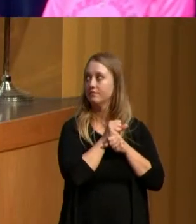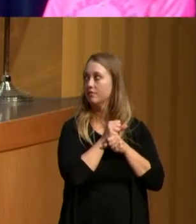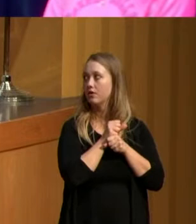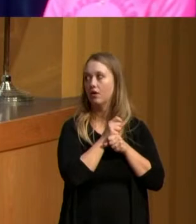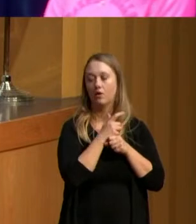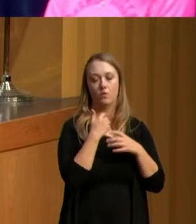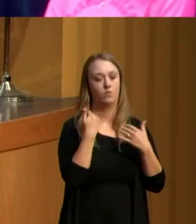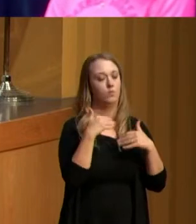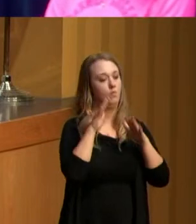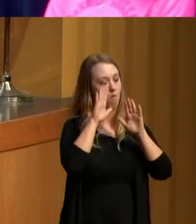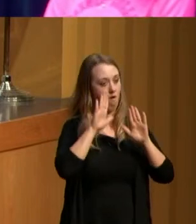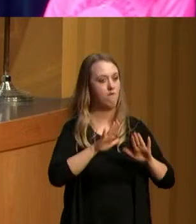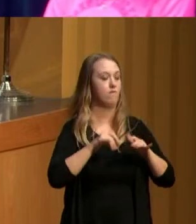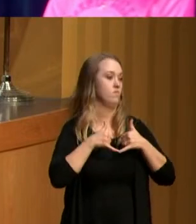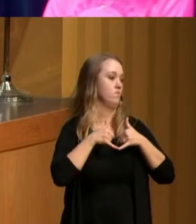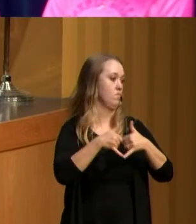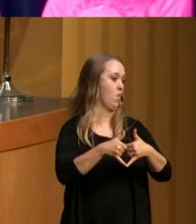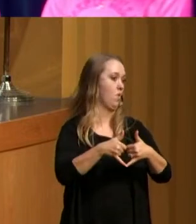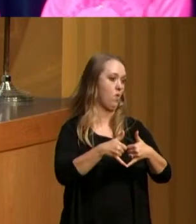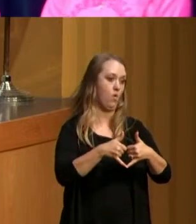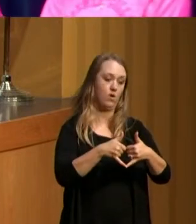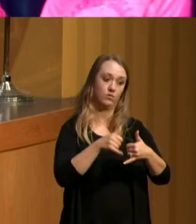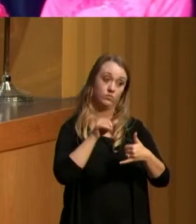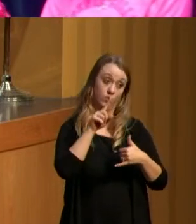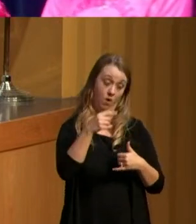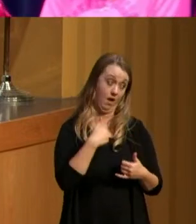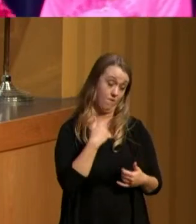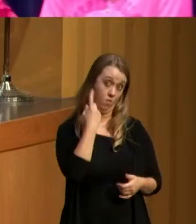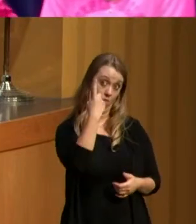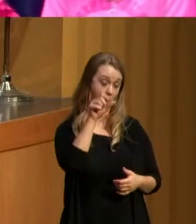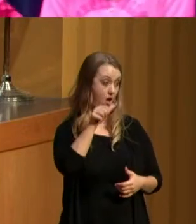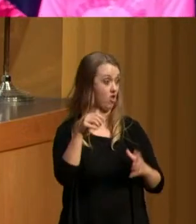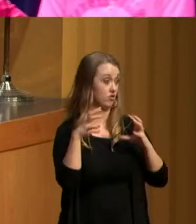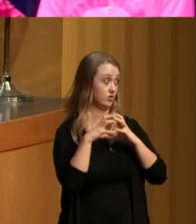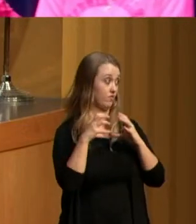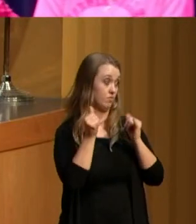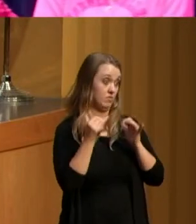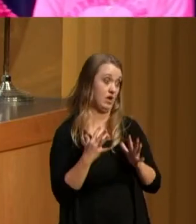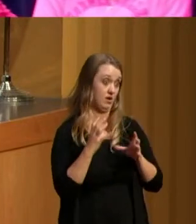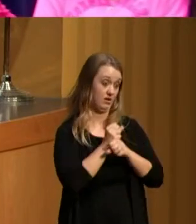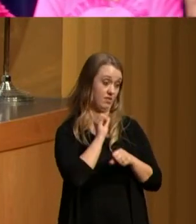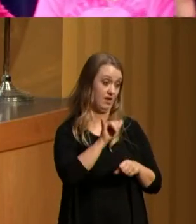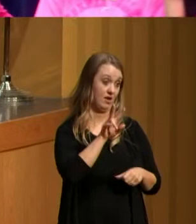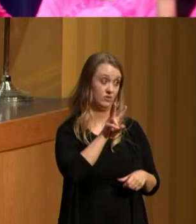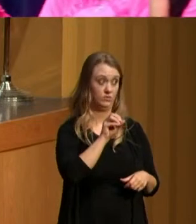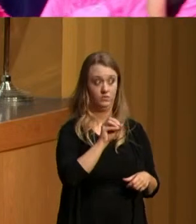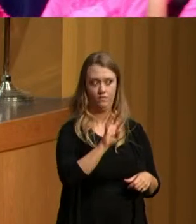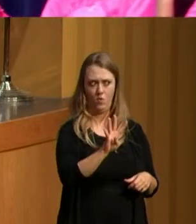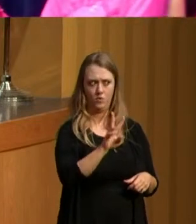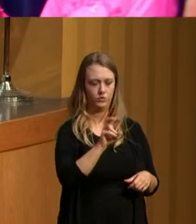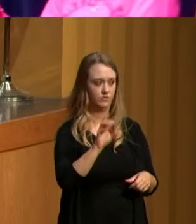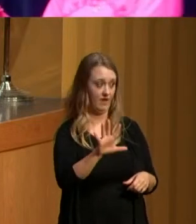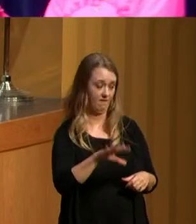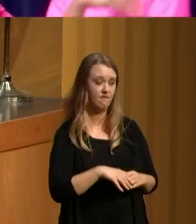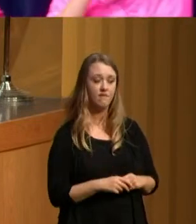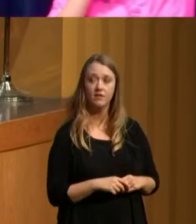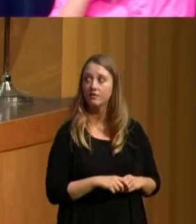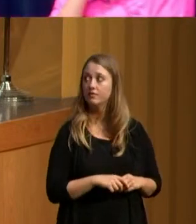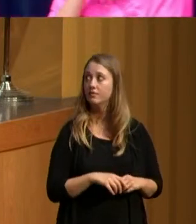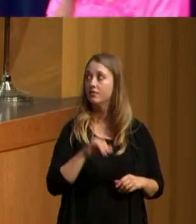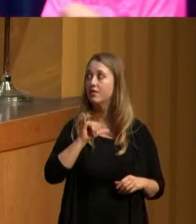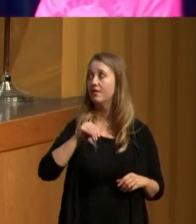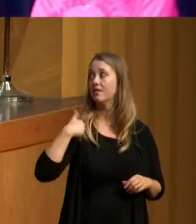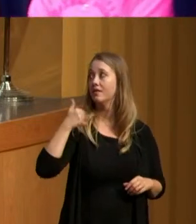tremendous award. I've only had one other softball player ever achieve that back in 2004 and 5. And this